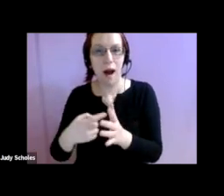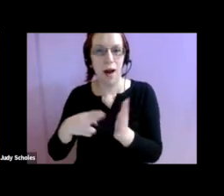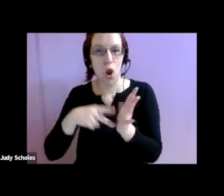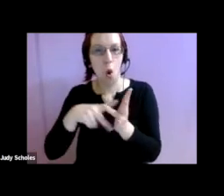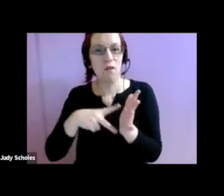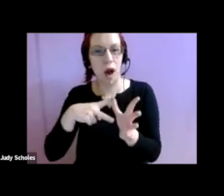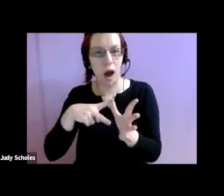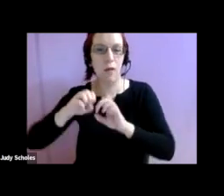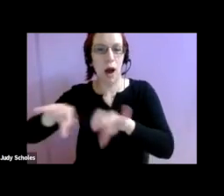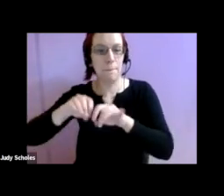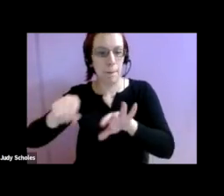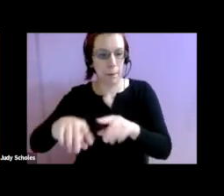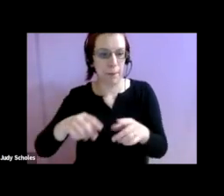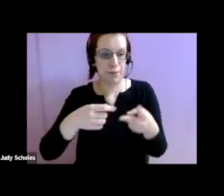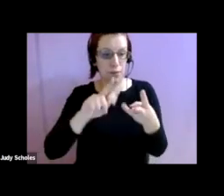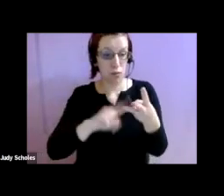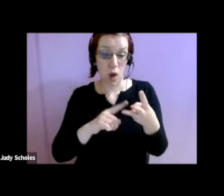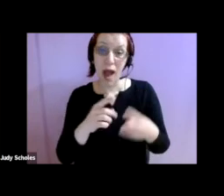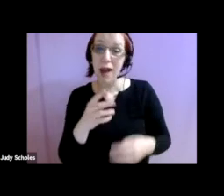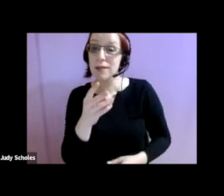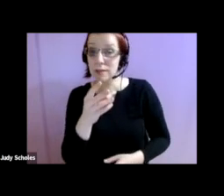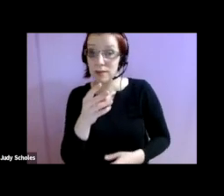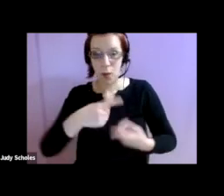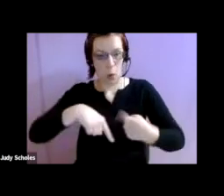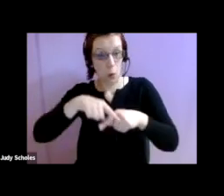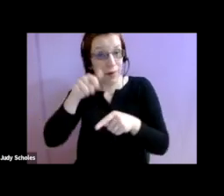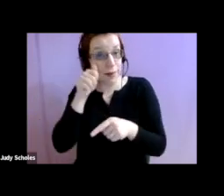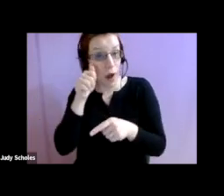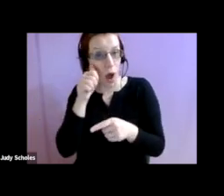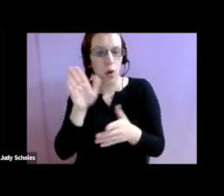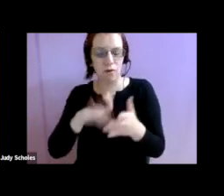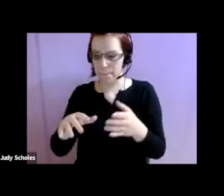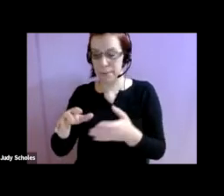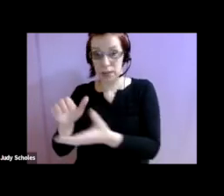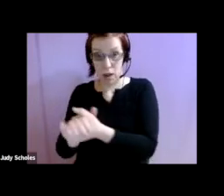the light that was detected when the neutron stars collided,